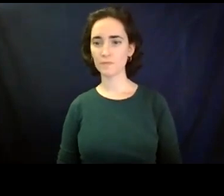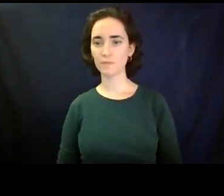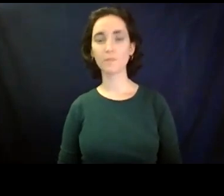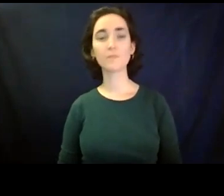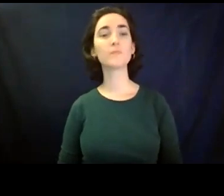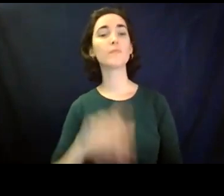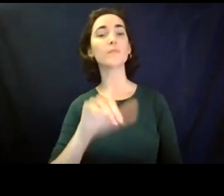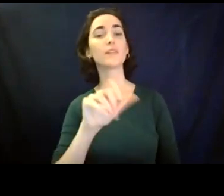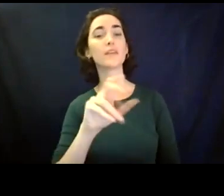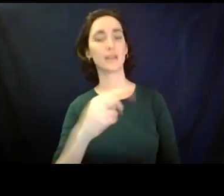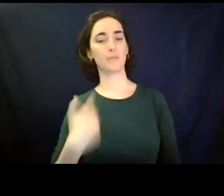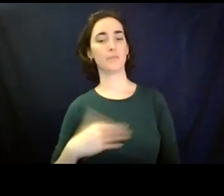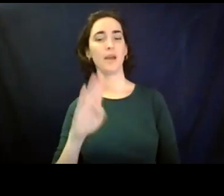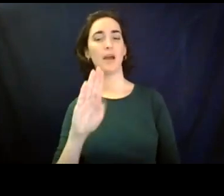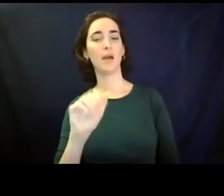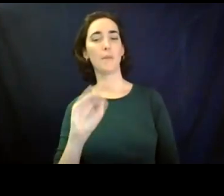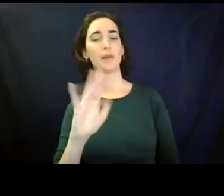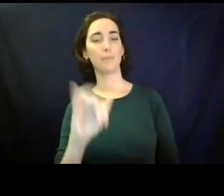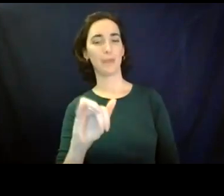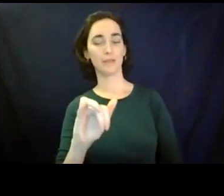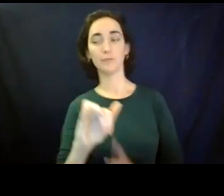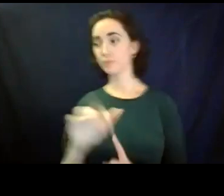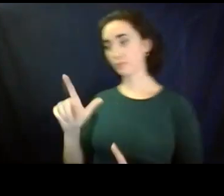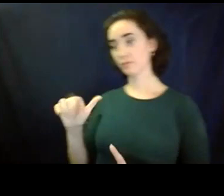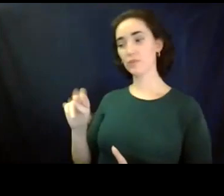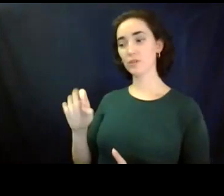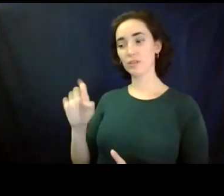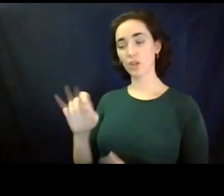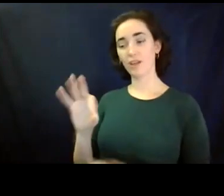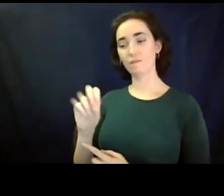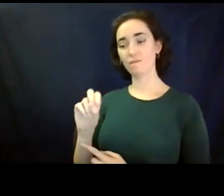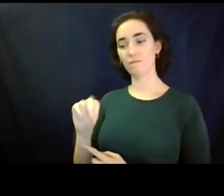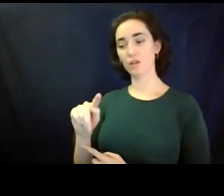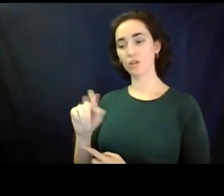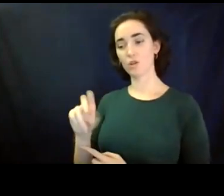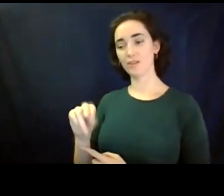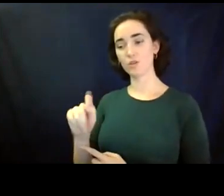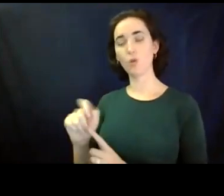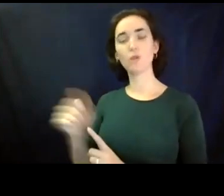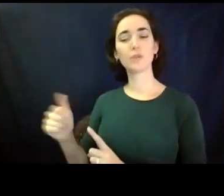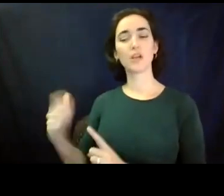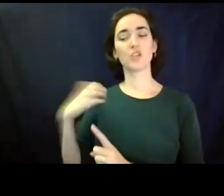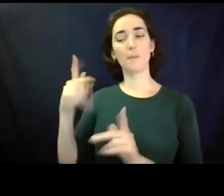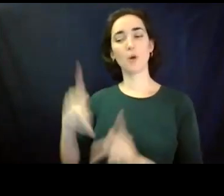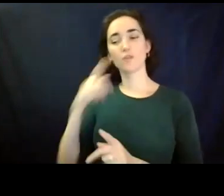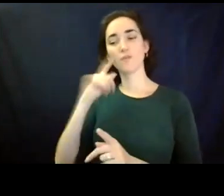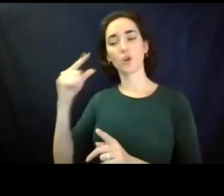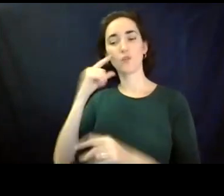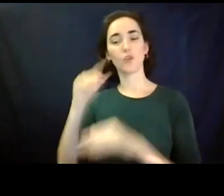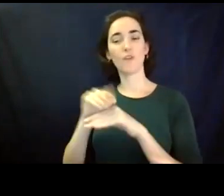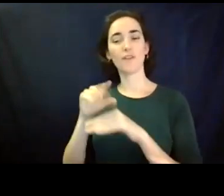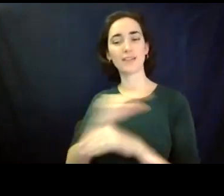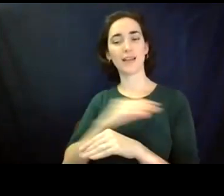Lillian, this is Bambi. Lynette Fontenot, who is the chairperson of the Governor's Advisory Council on Disability